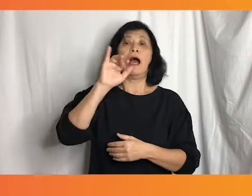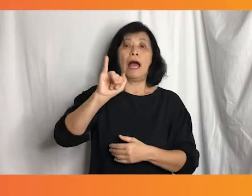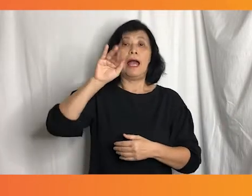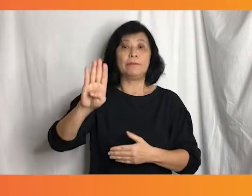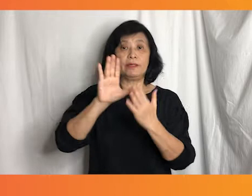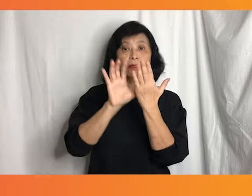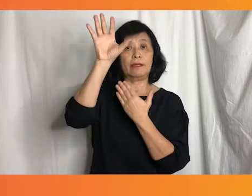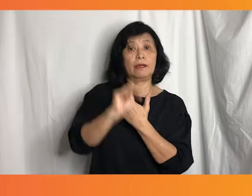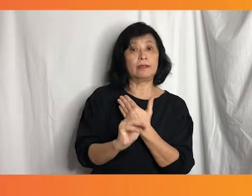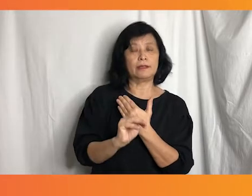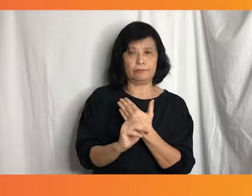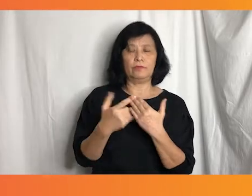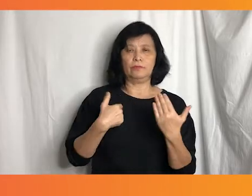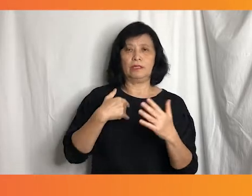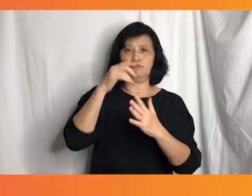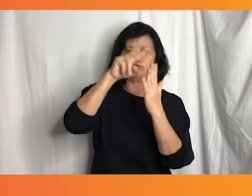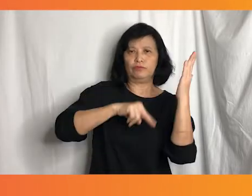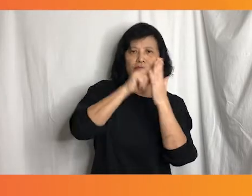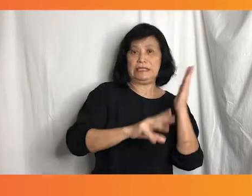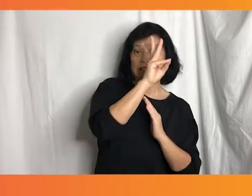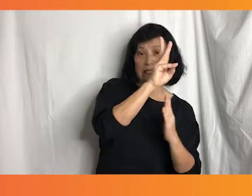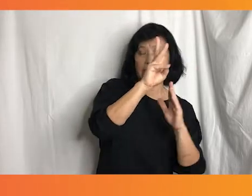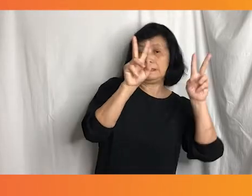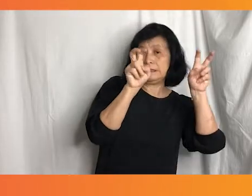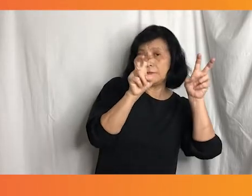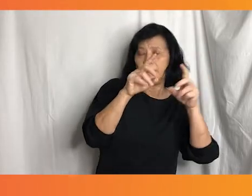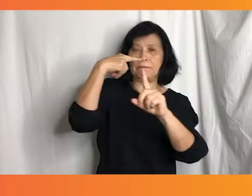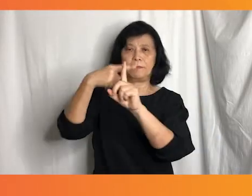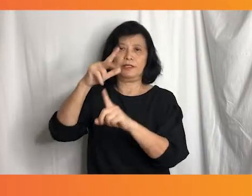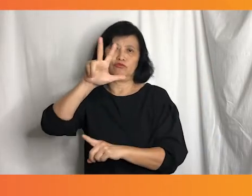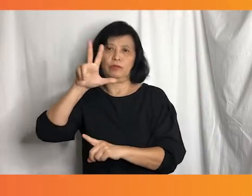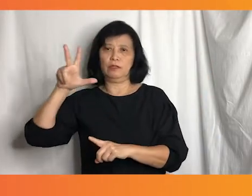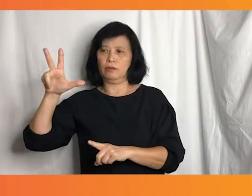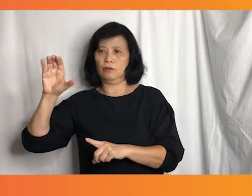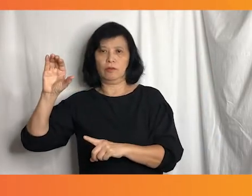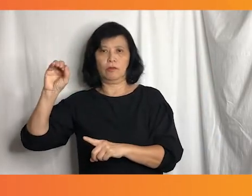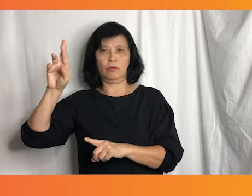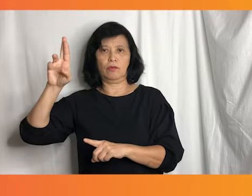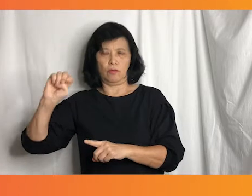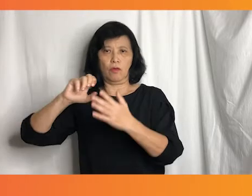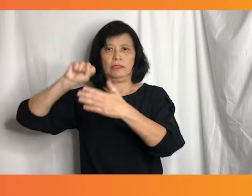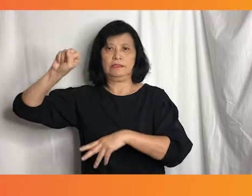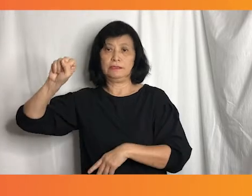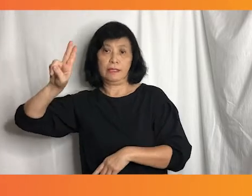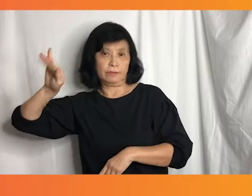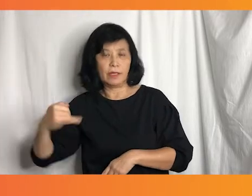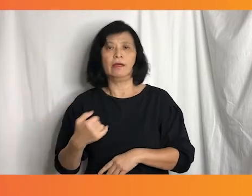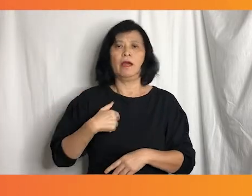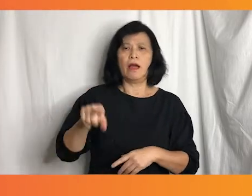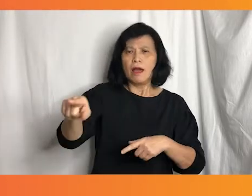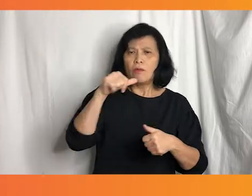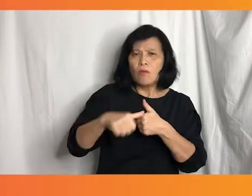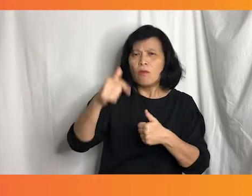curriculum itself, our students read 6 subjects plus 3 core subjects. So as what you heard from Aerfi just now at the beginning